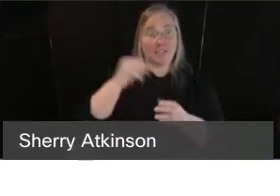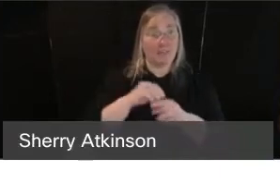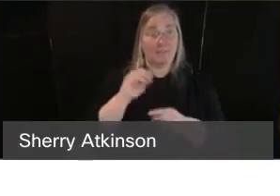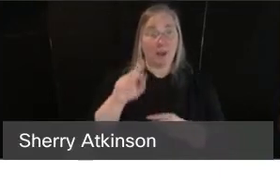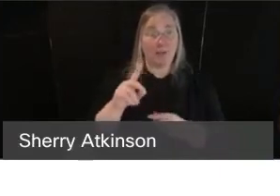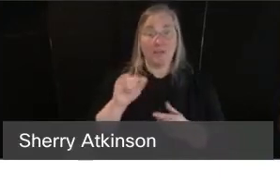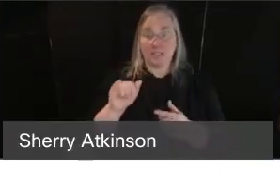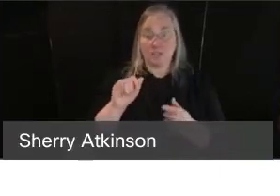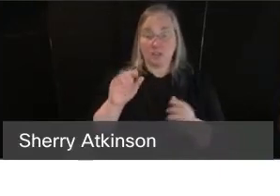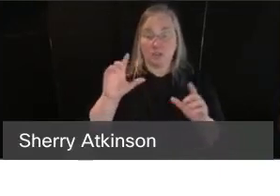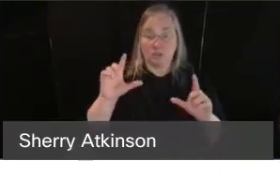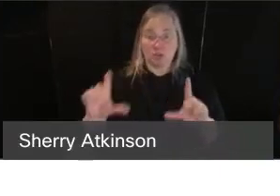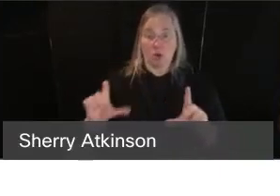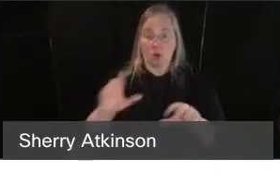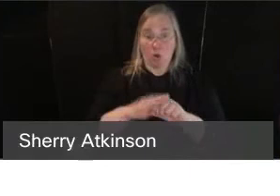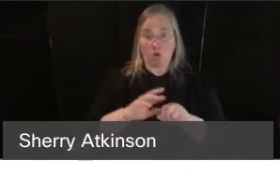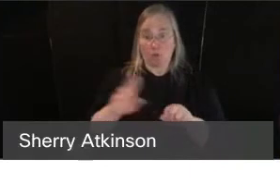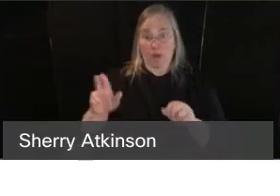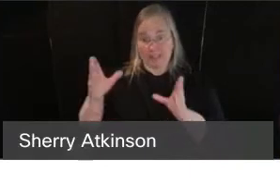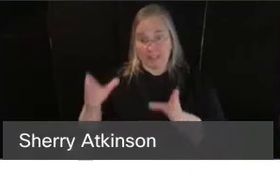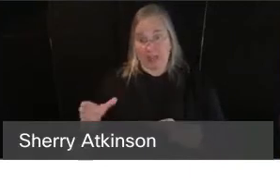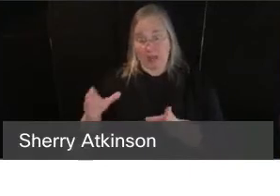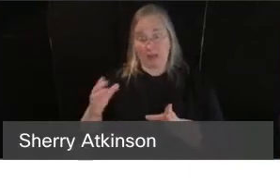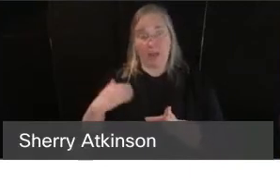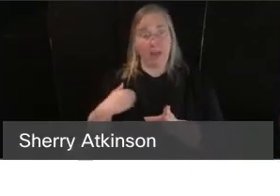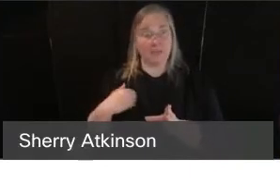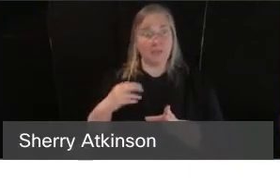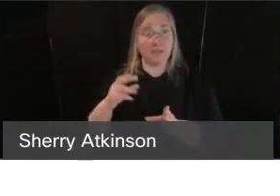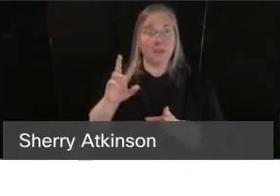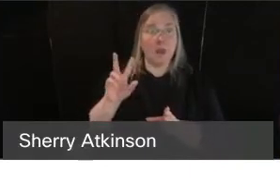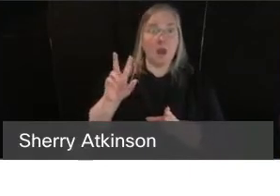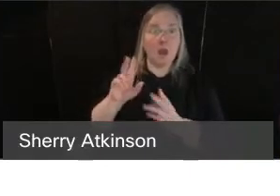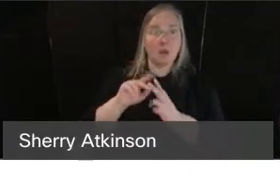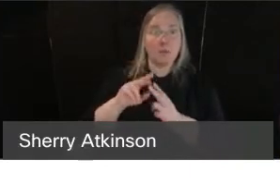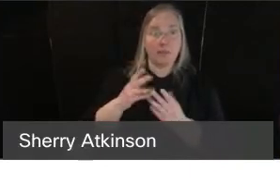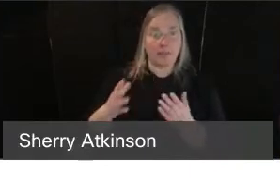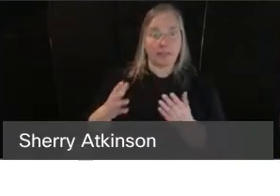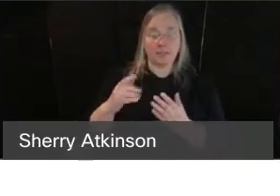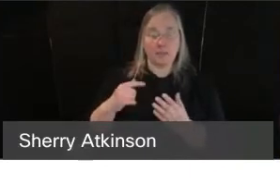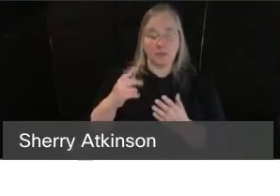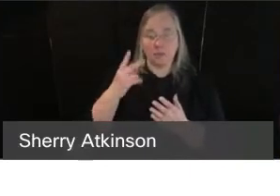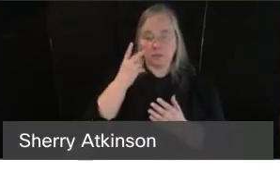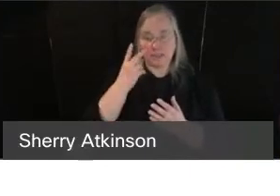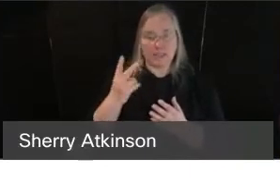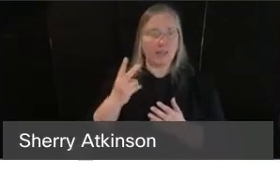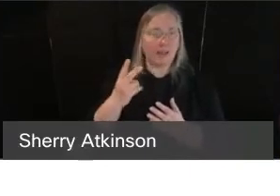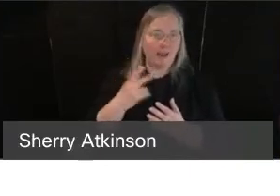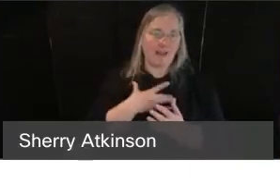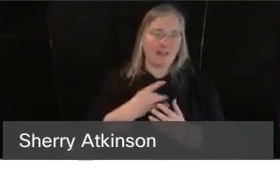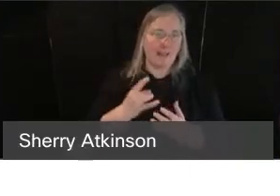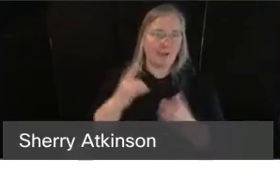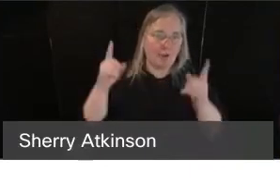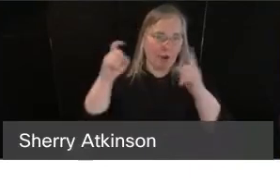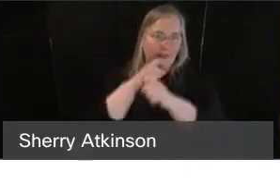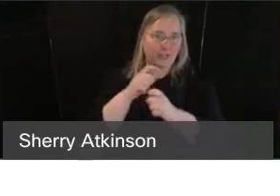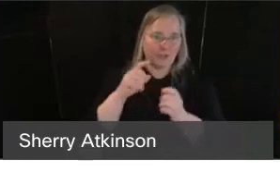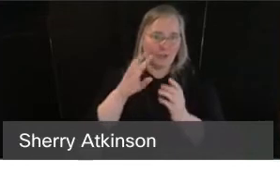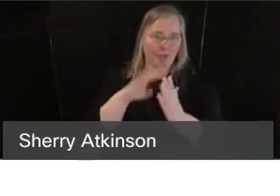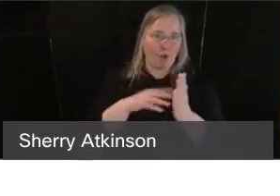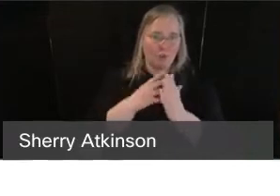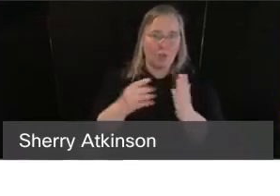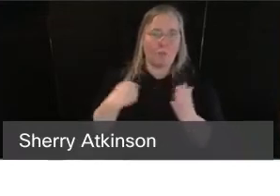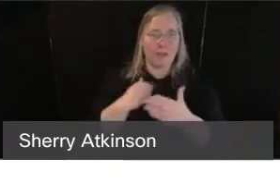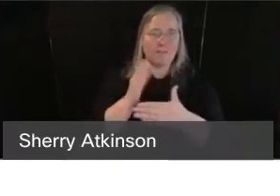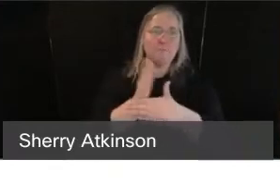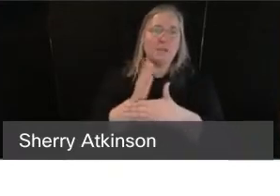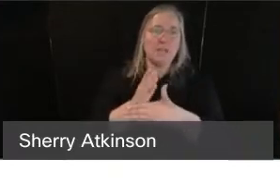on the right-hand side has a couple things. As you can see, I kind of like complex charts. We have the median